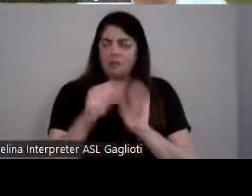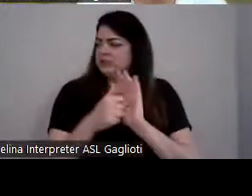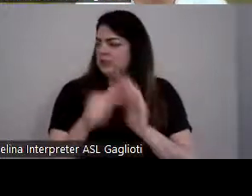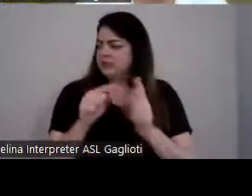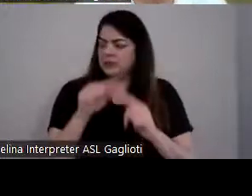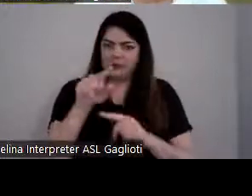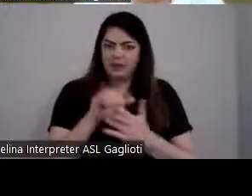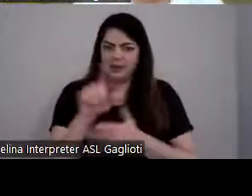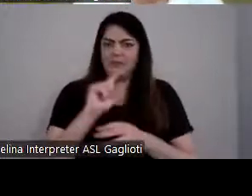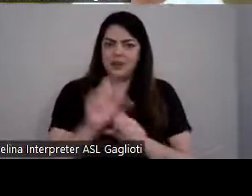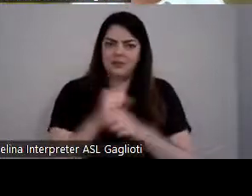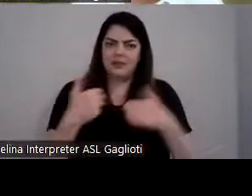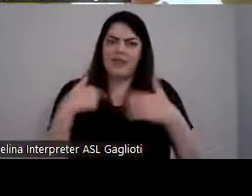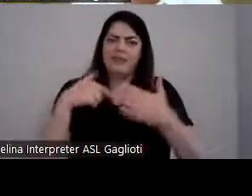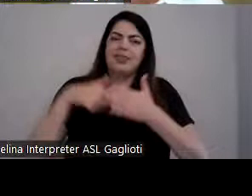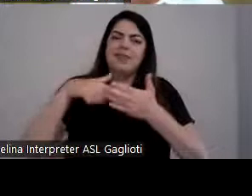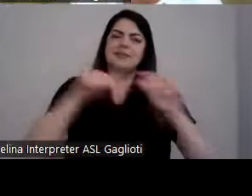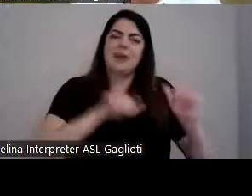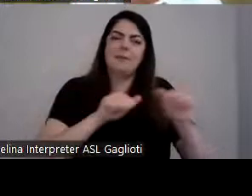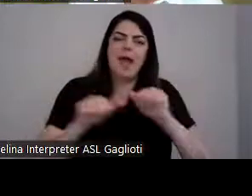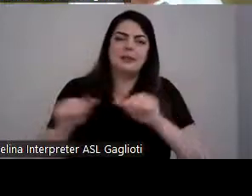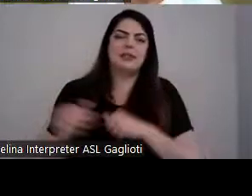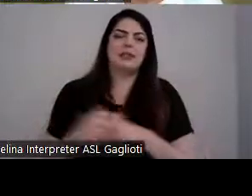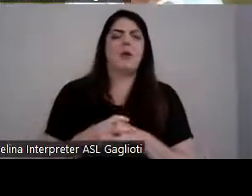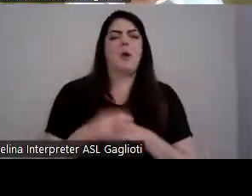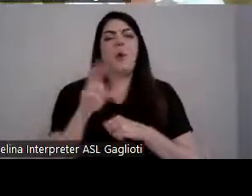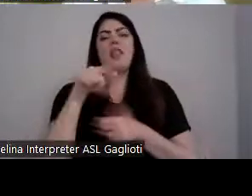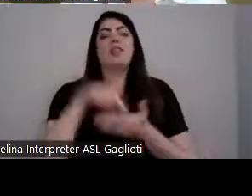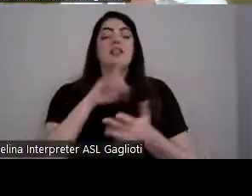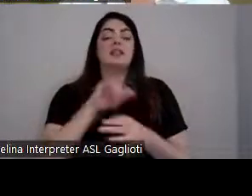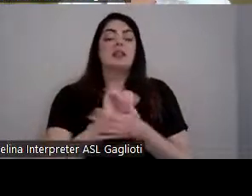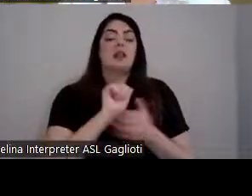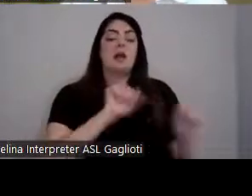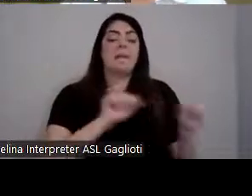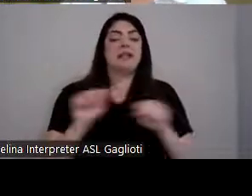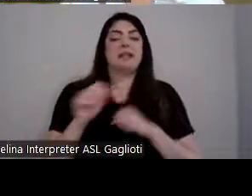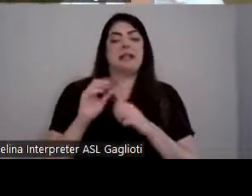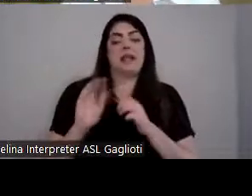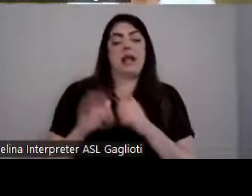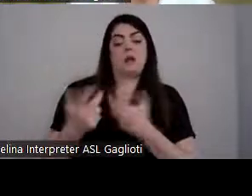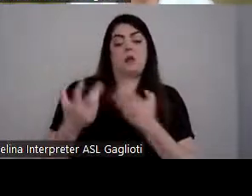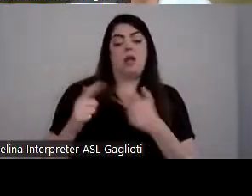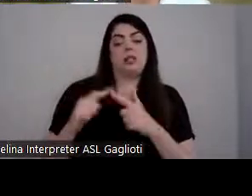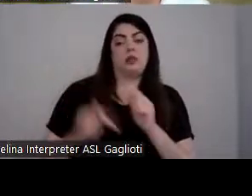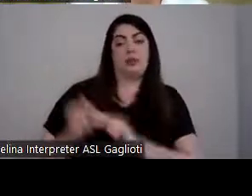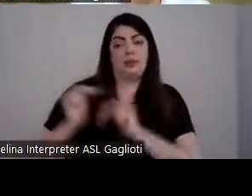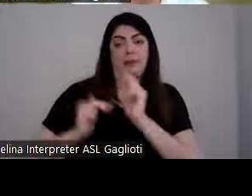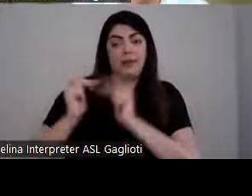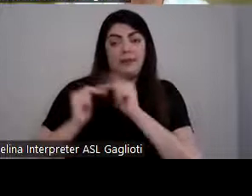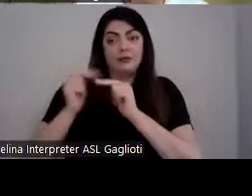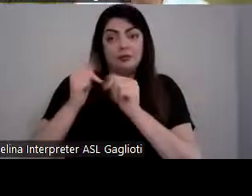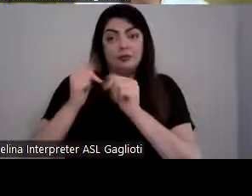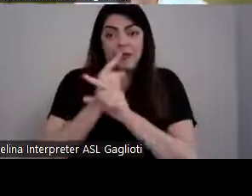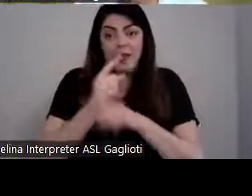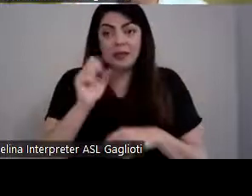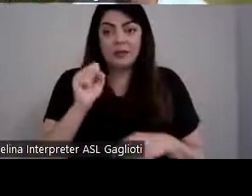have these capacities, or this is the capacity and how you want to have it built, right? So I